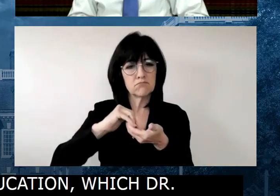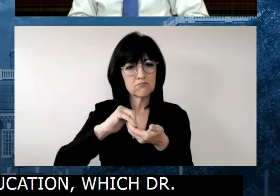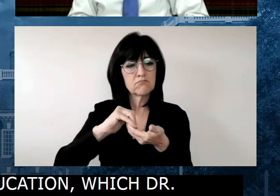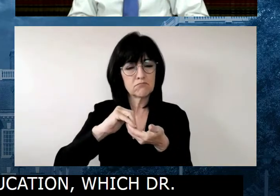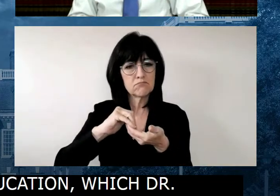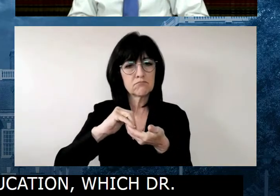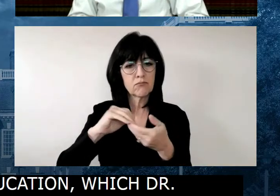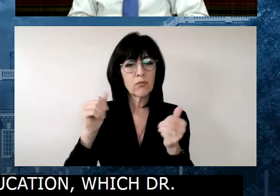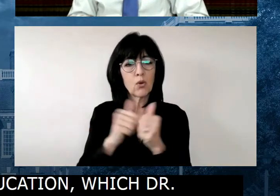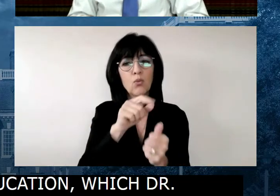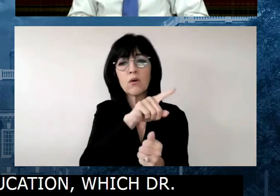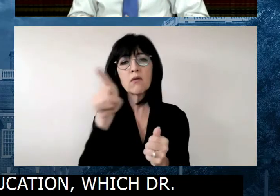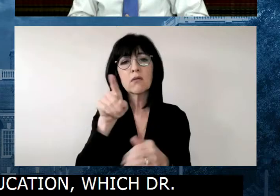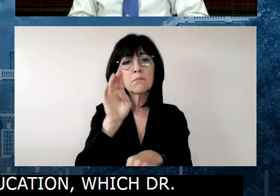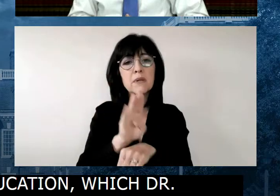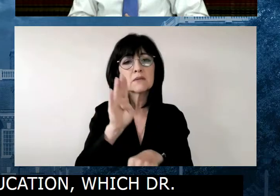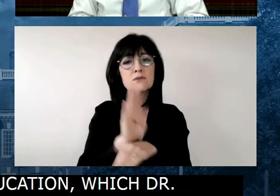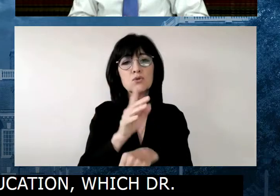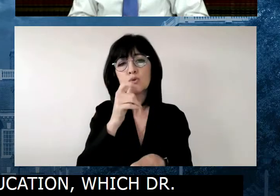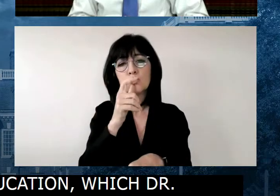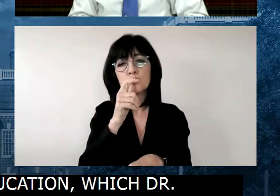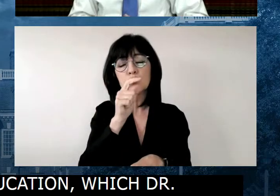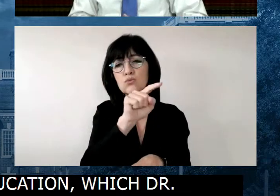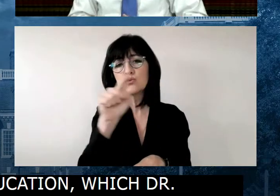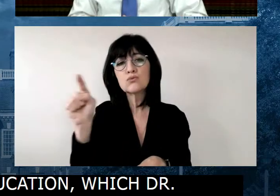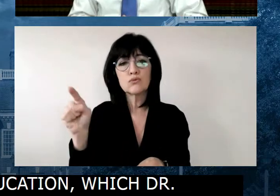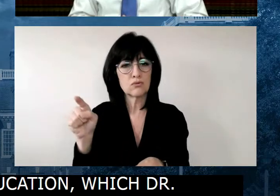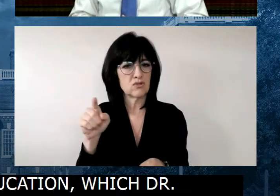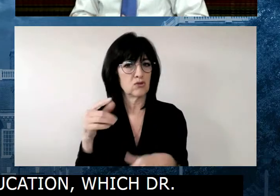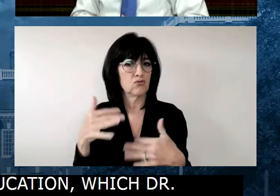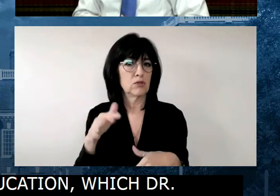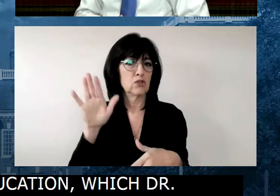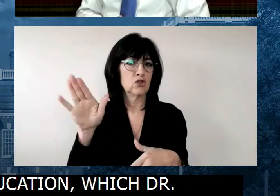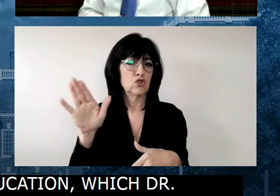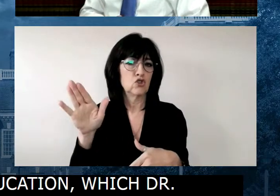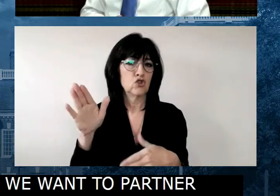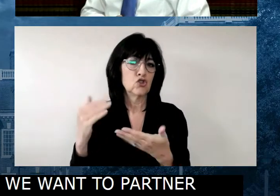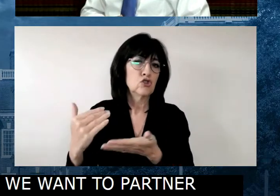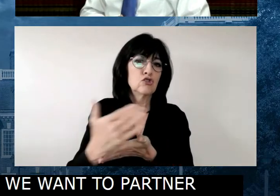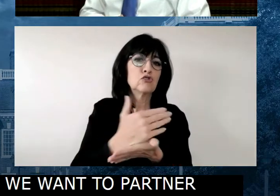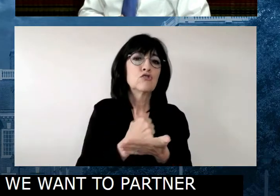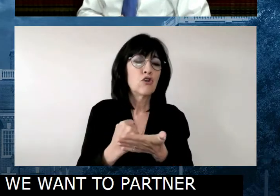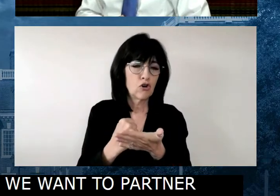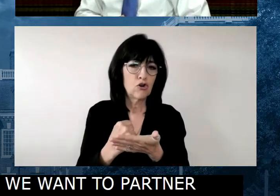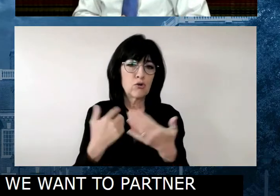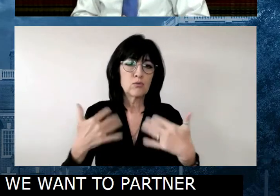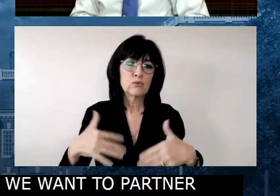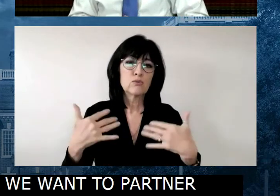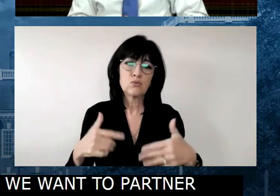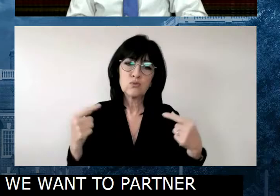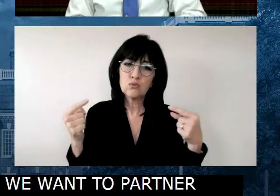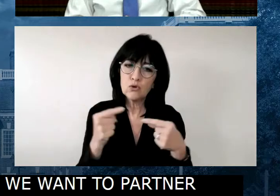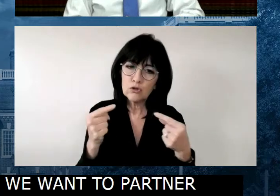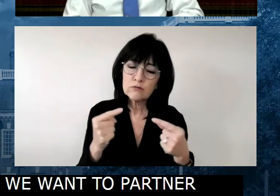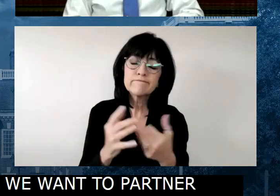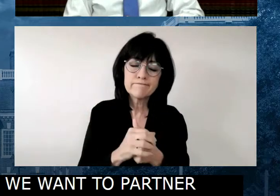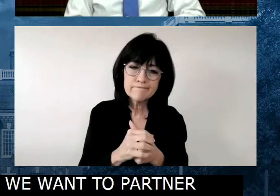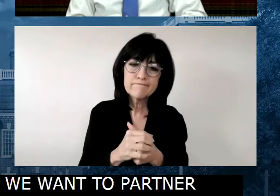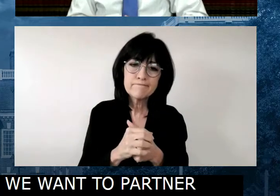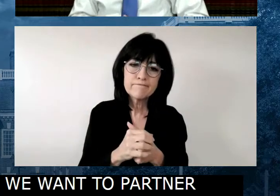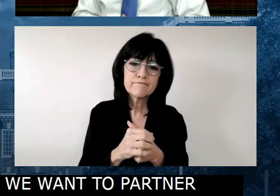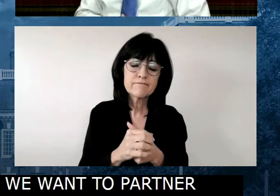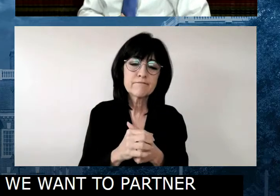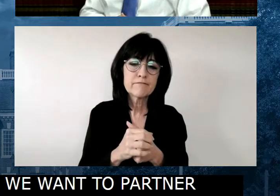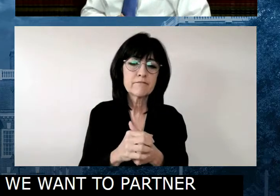during this pandemic over the last year, businesses that were shuttered closed back last spring as